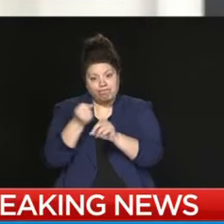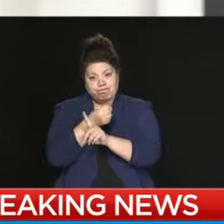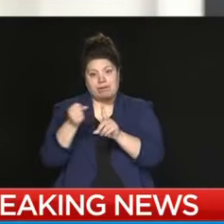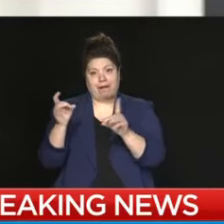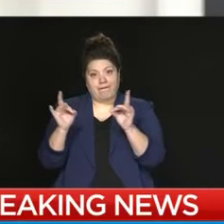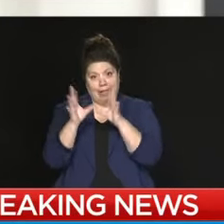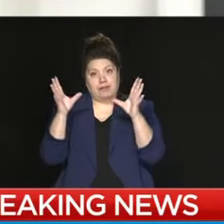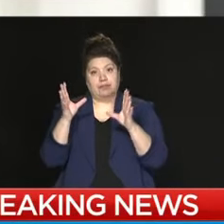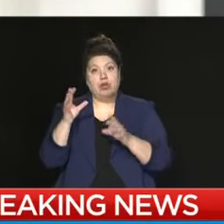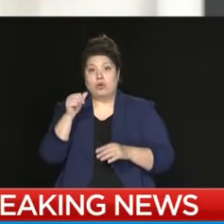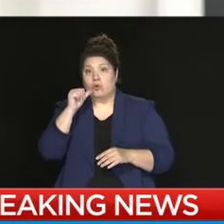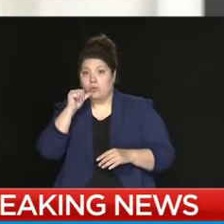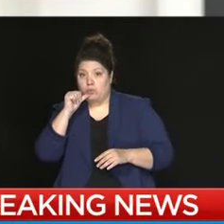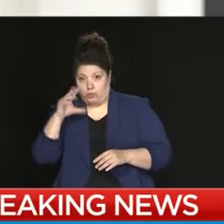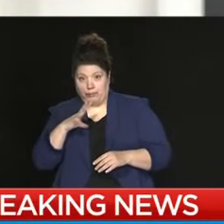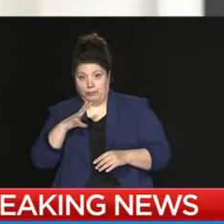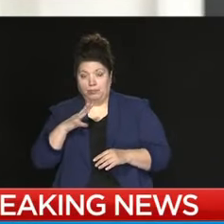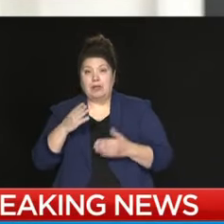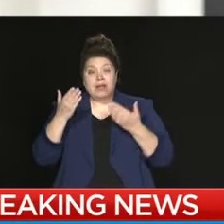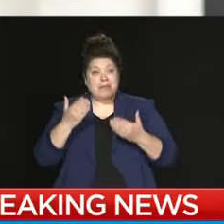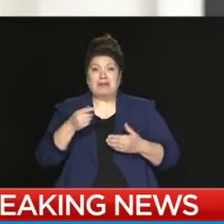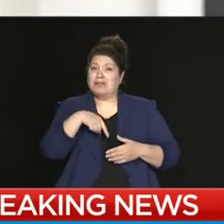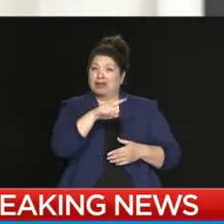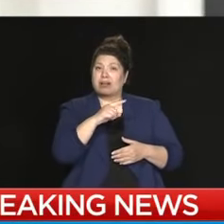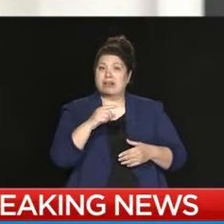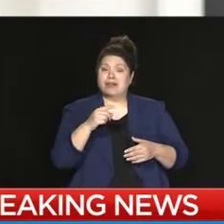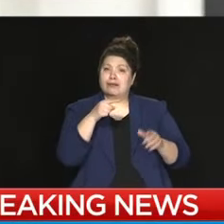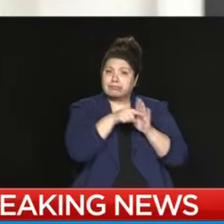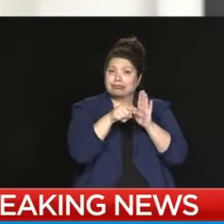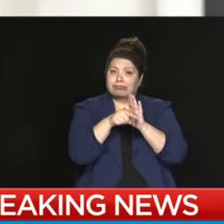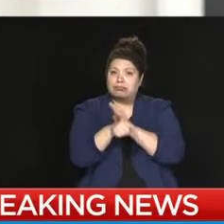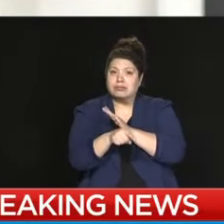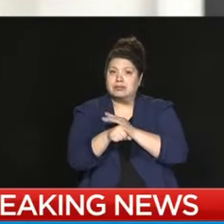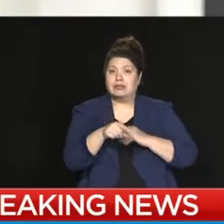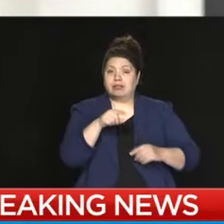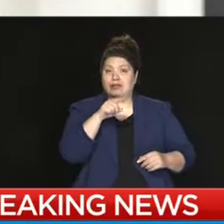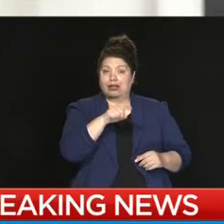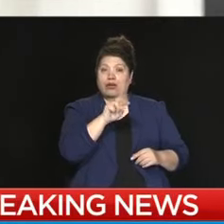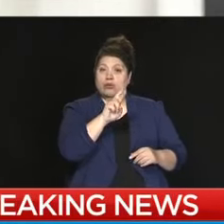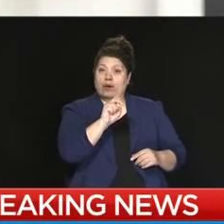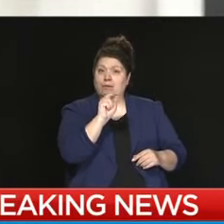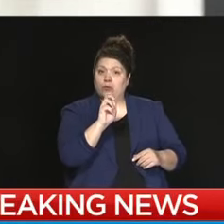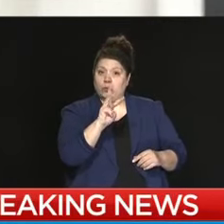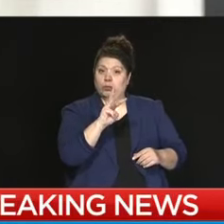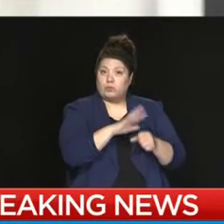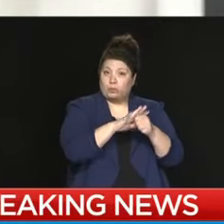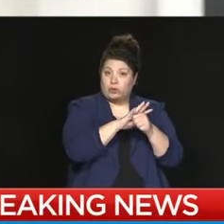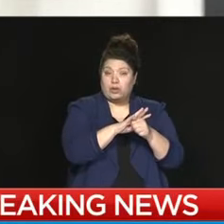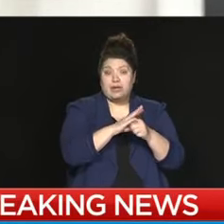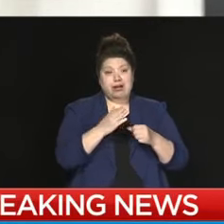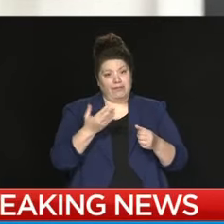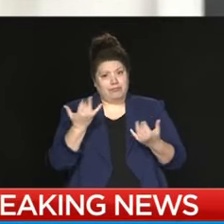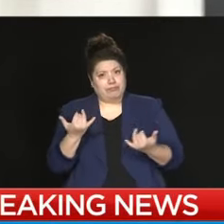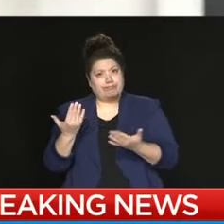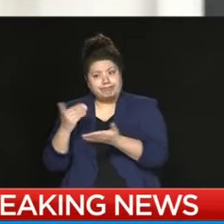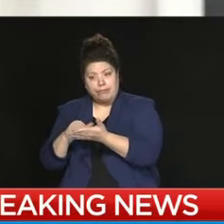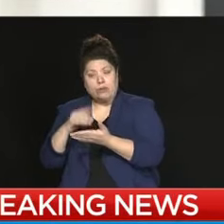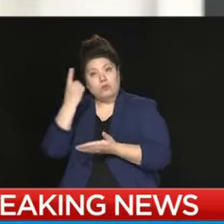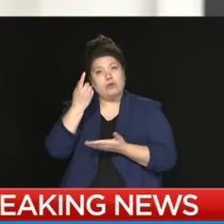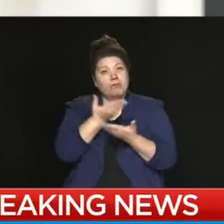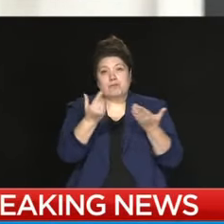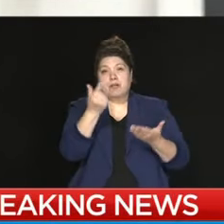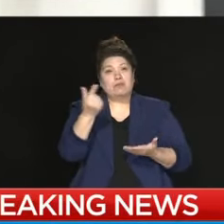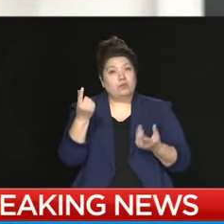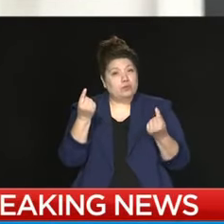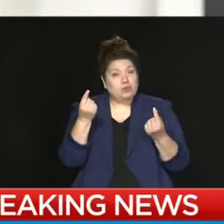back at the Renfrew County massacre in 2015, which left 3 women dead, and this recent mass shooting. What can the federal government do to ensure the safety of women